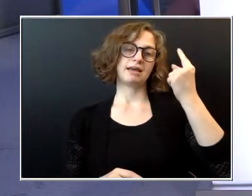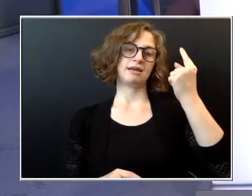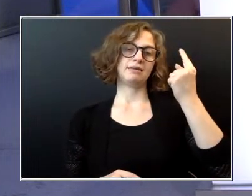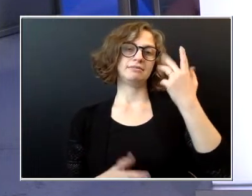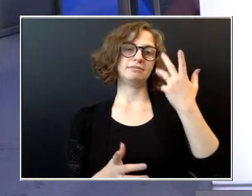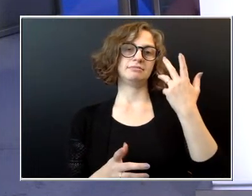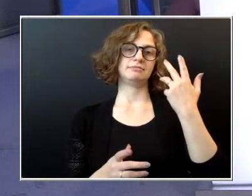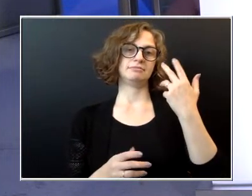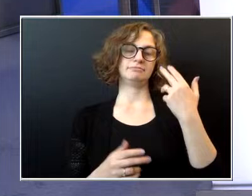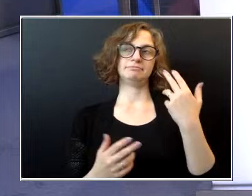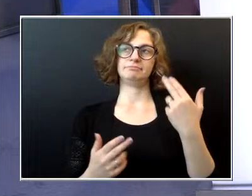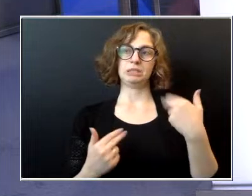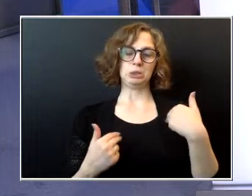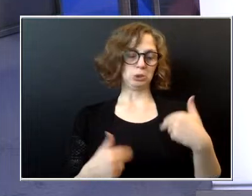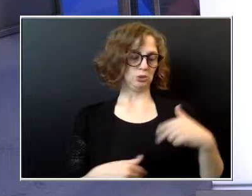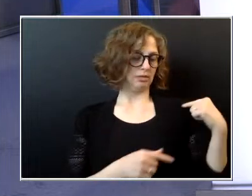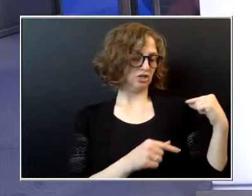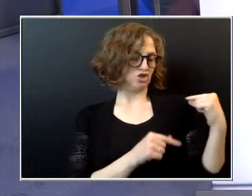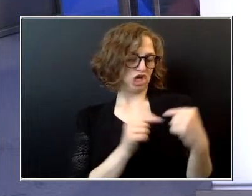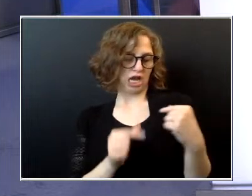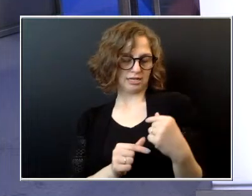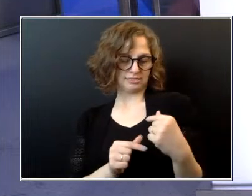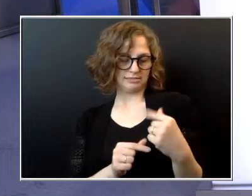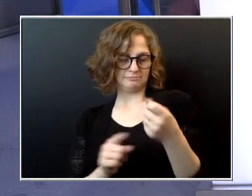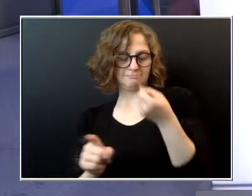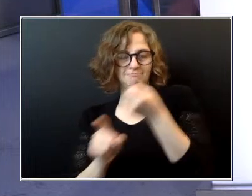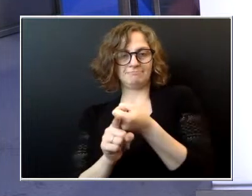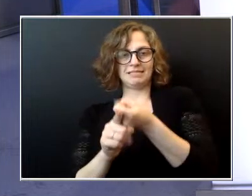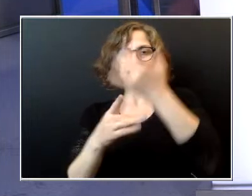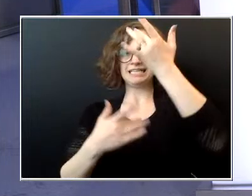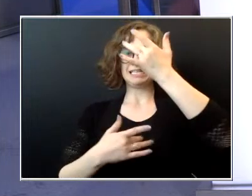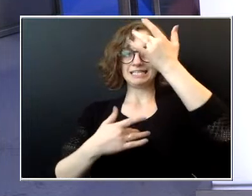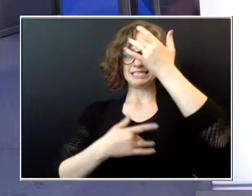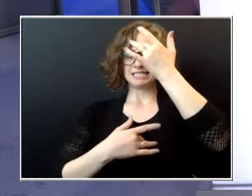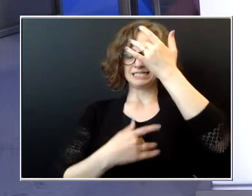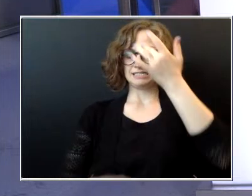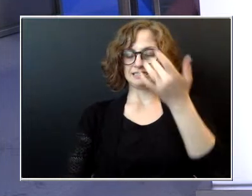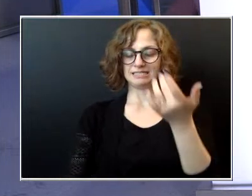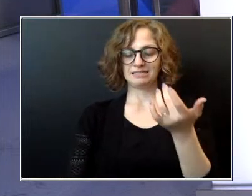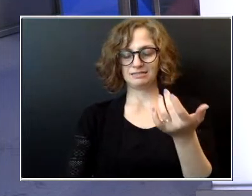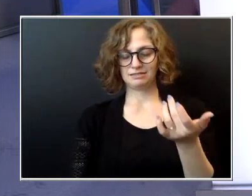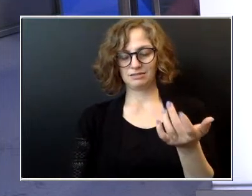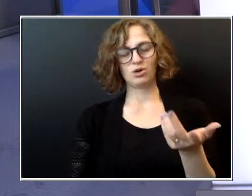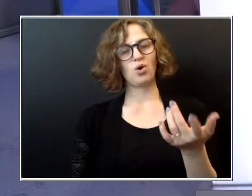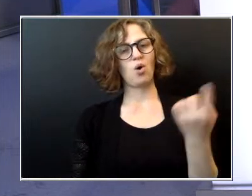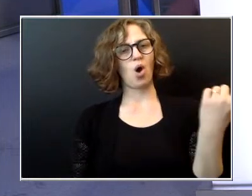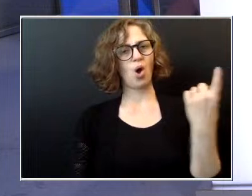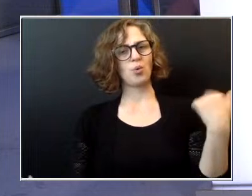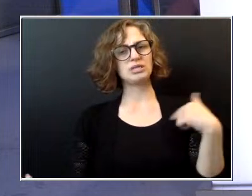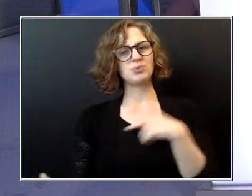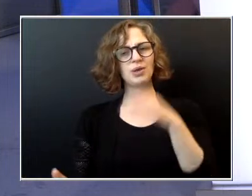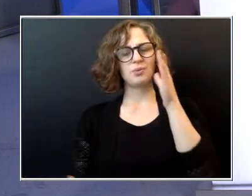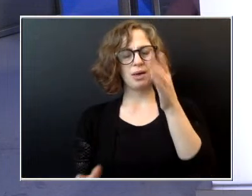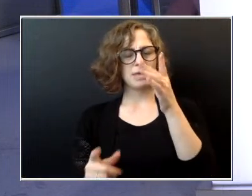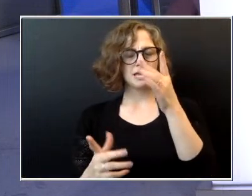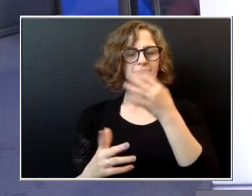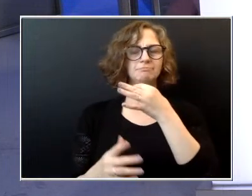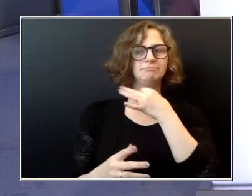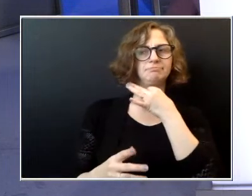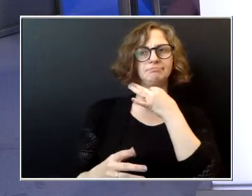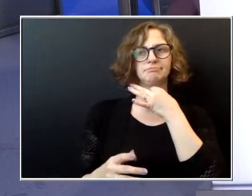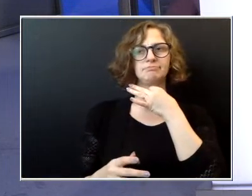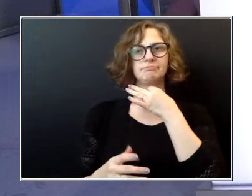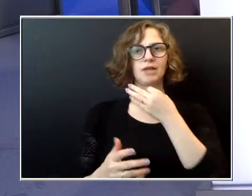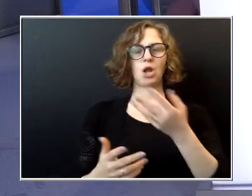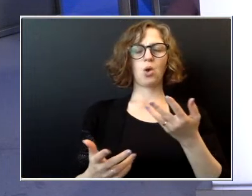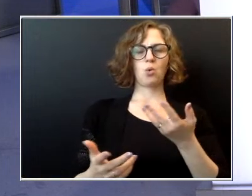on disease. We'll really be always asking the question, what are your genetics like, and what does that mean for what therapies you should get?